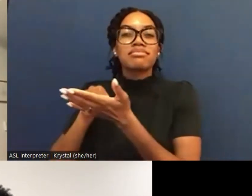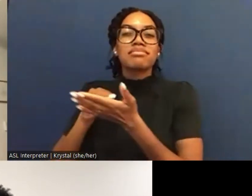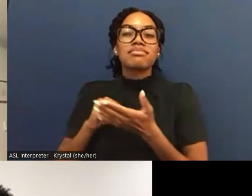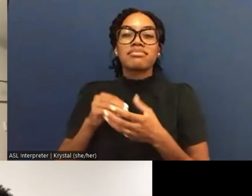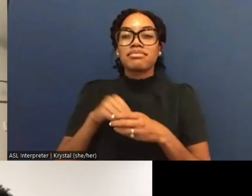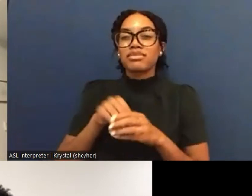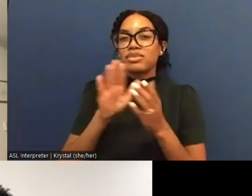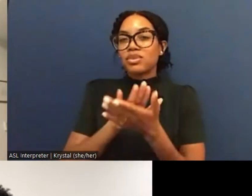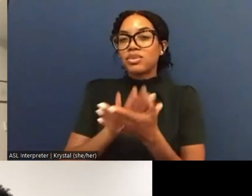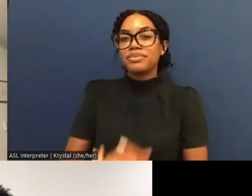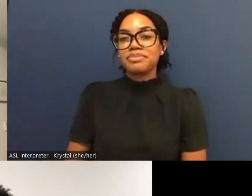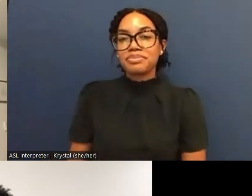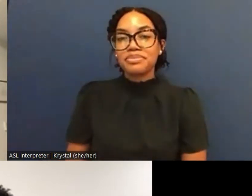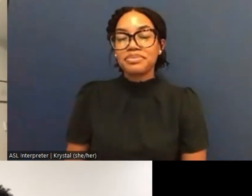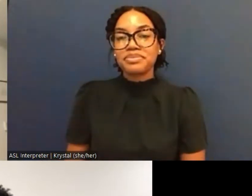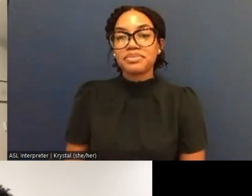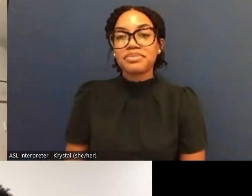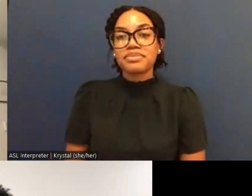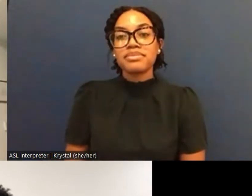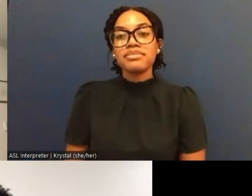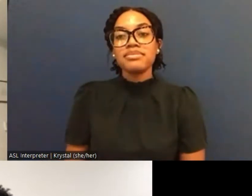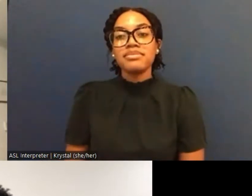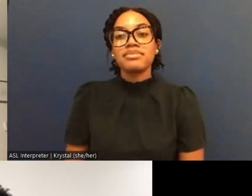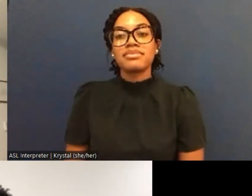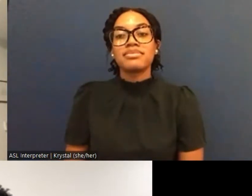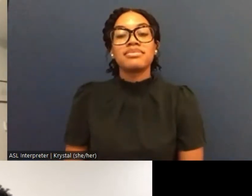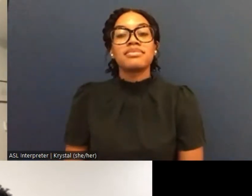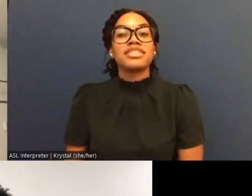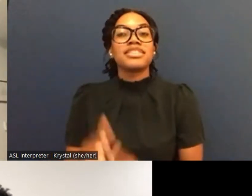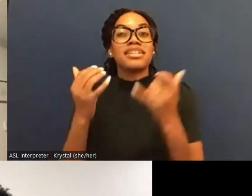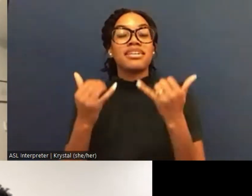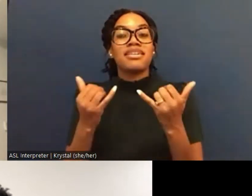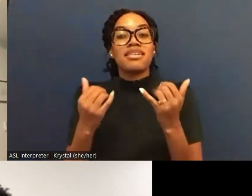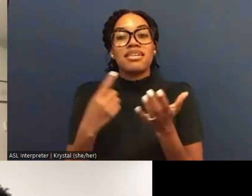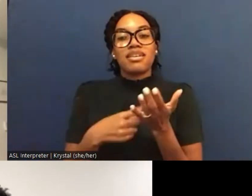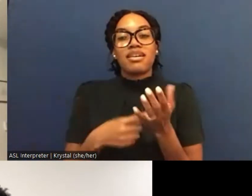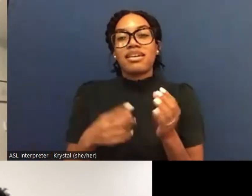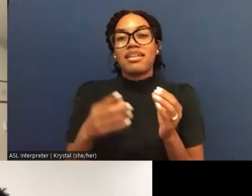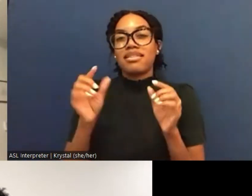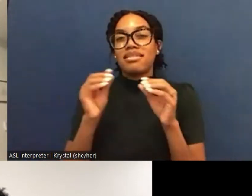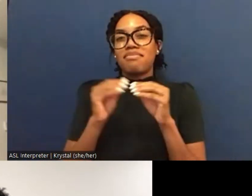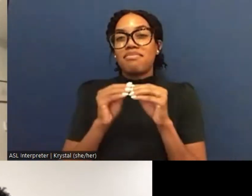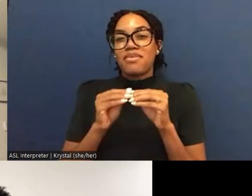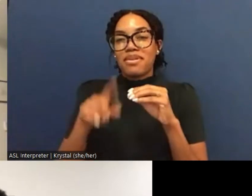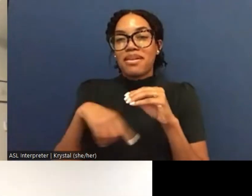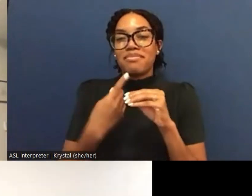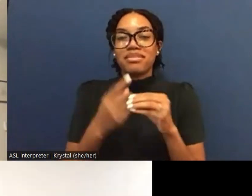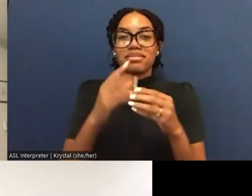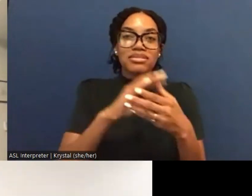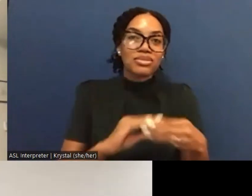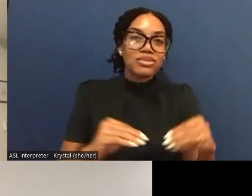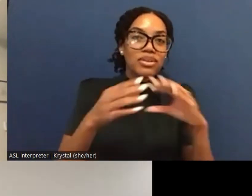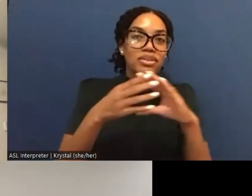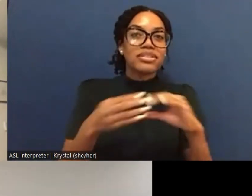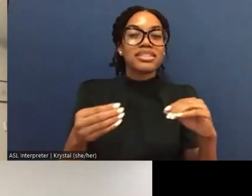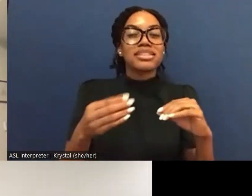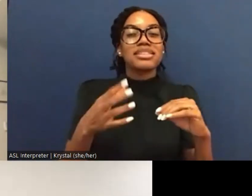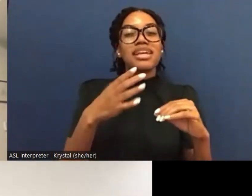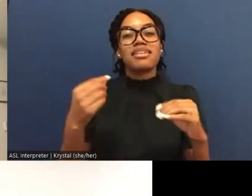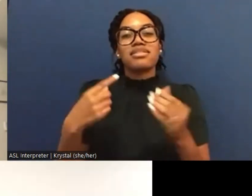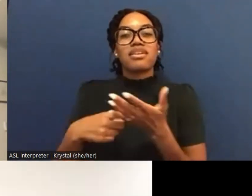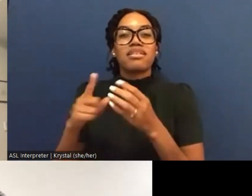school. And so speaking more about stories and narrative and moving more into some of the reconstruction